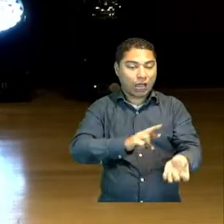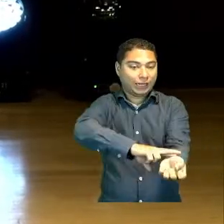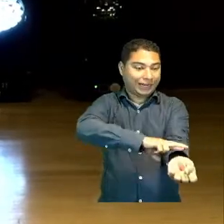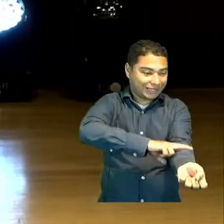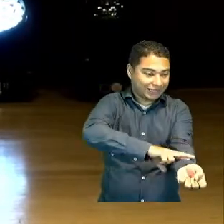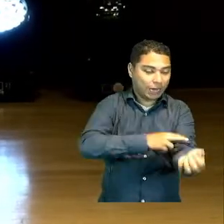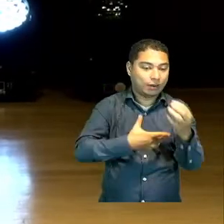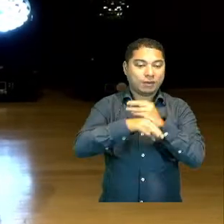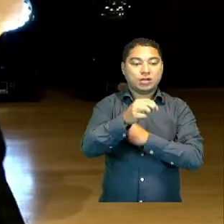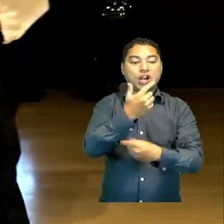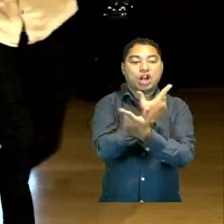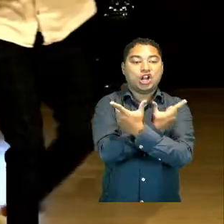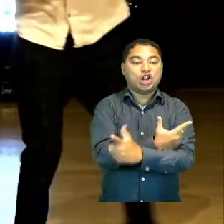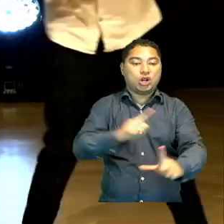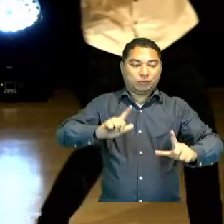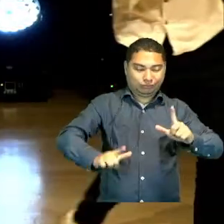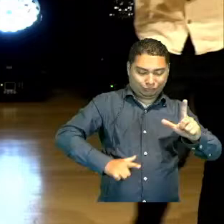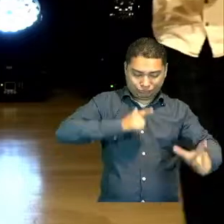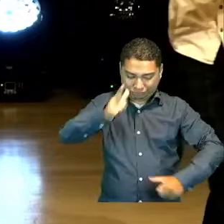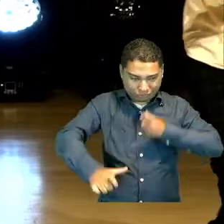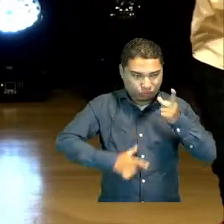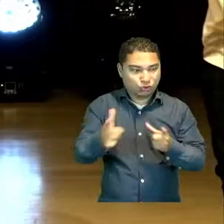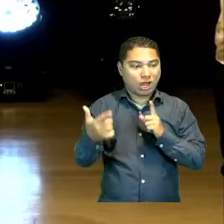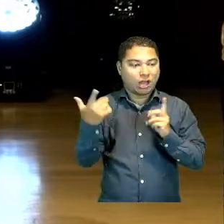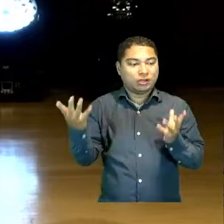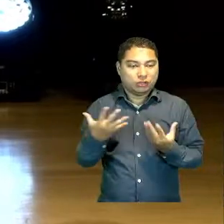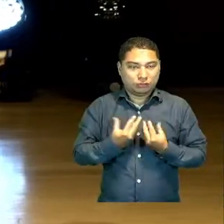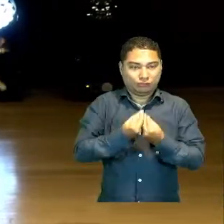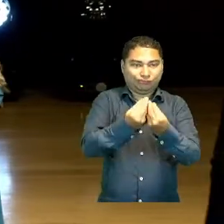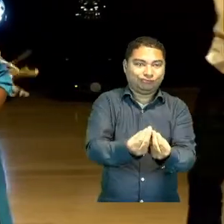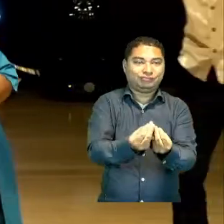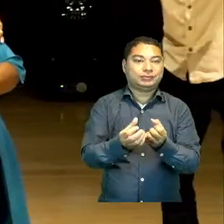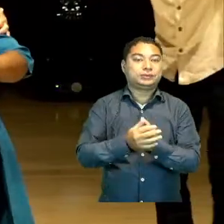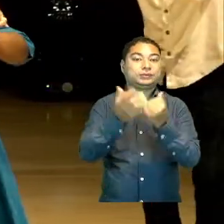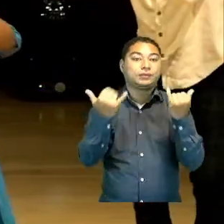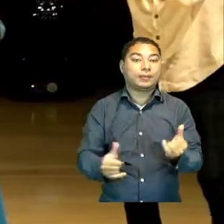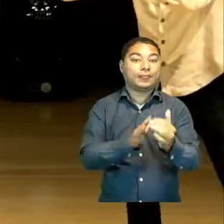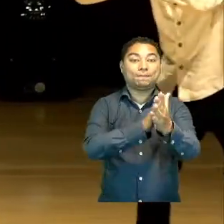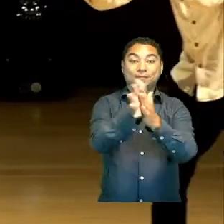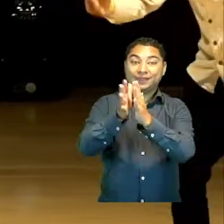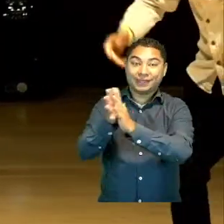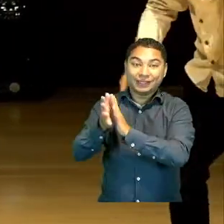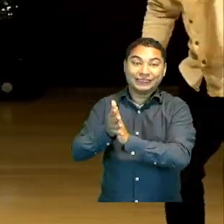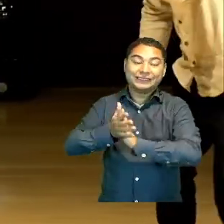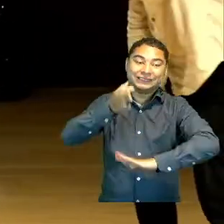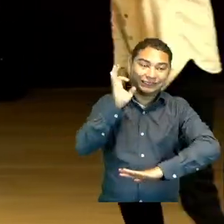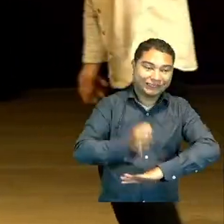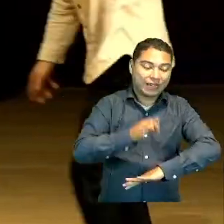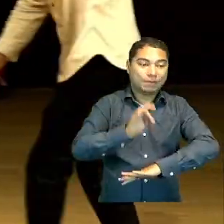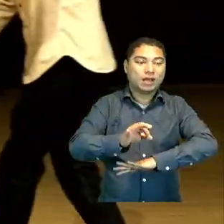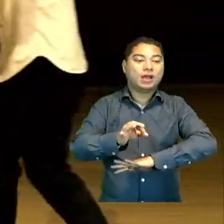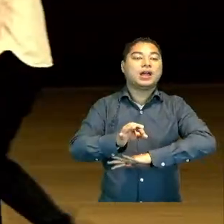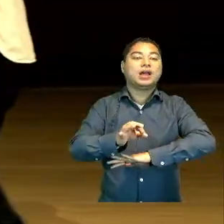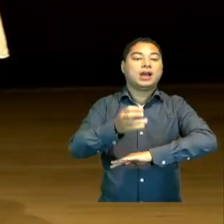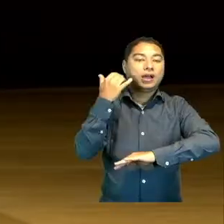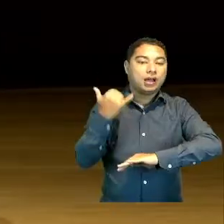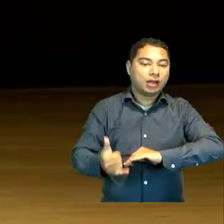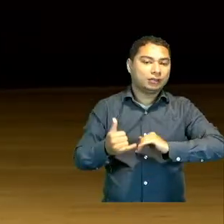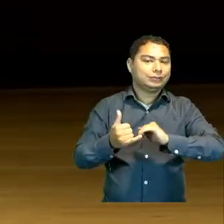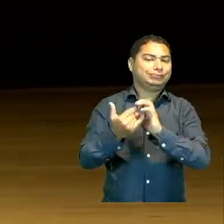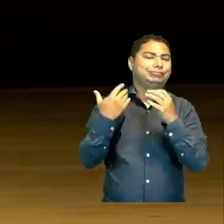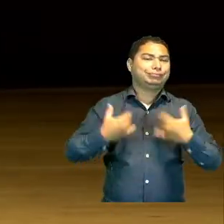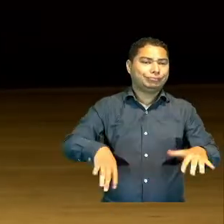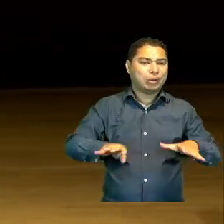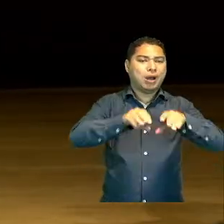talk about racial justice and of equality. Her struggle has always been